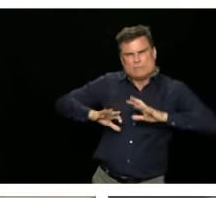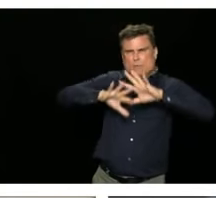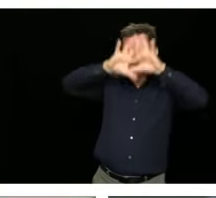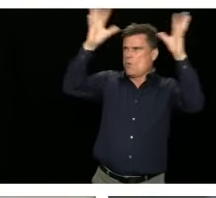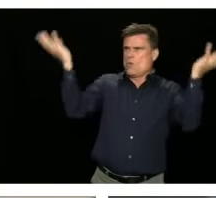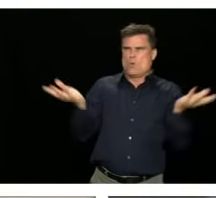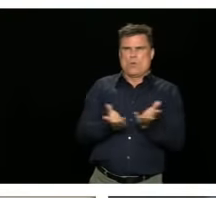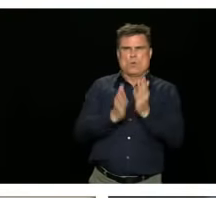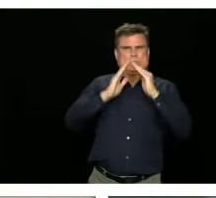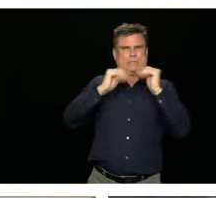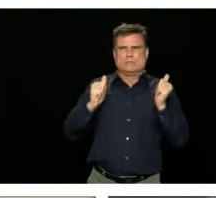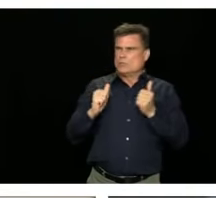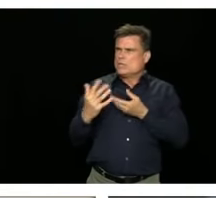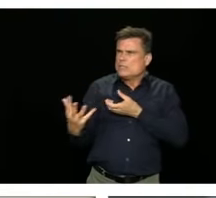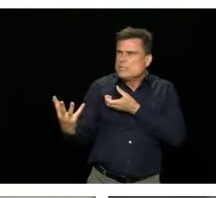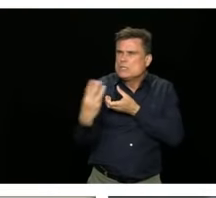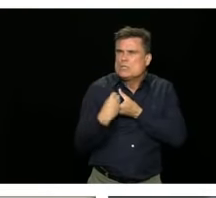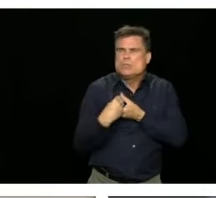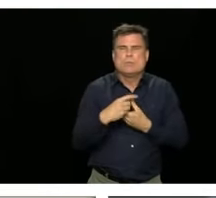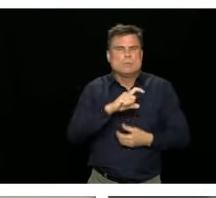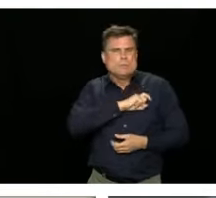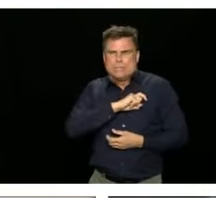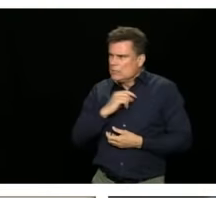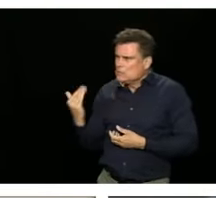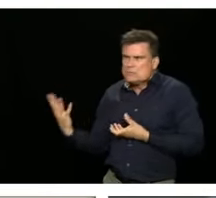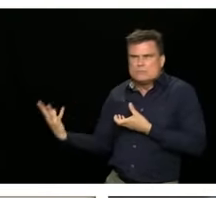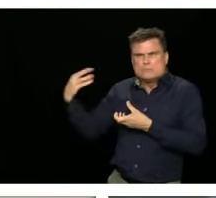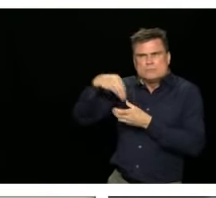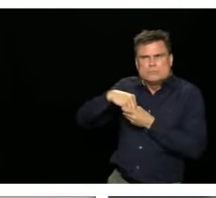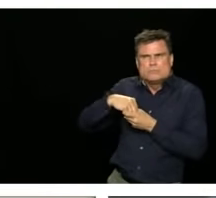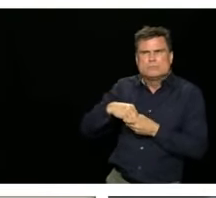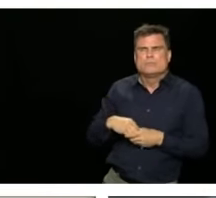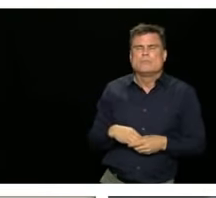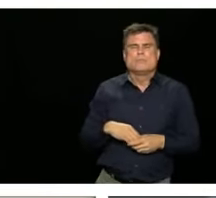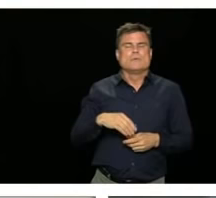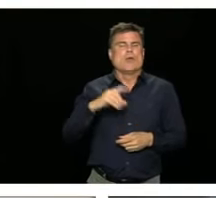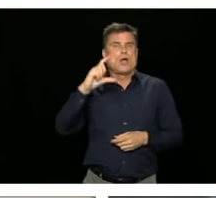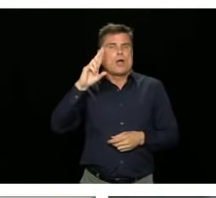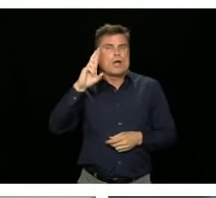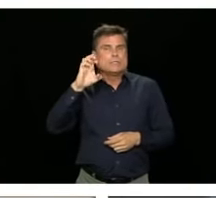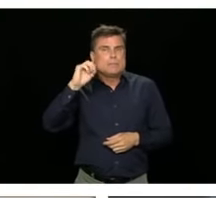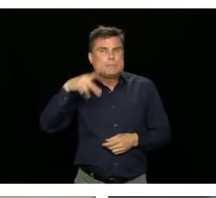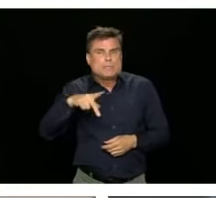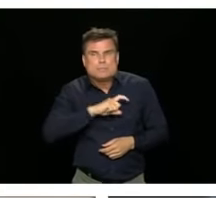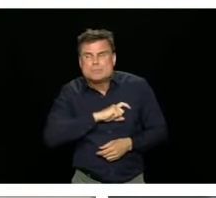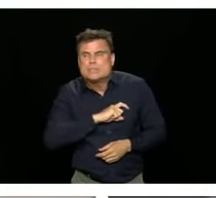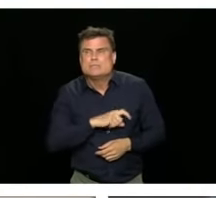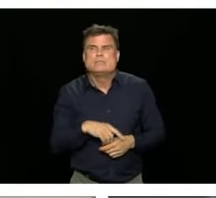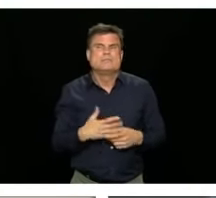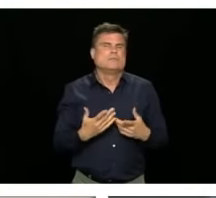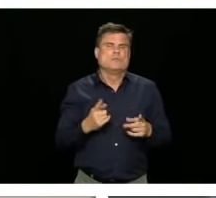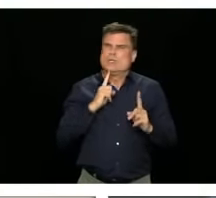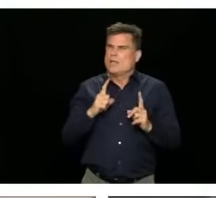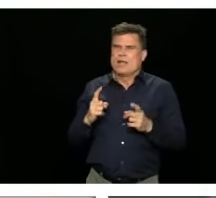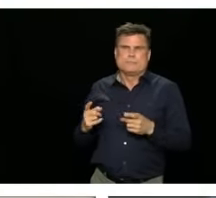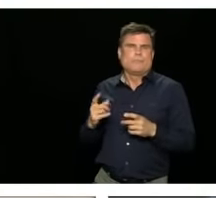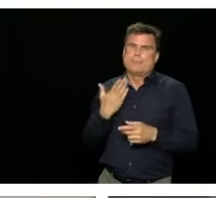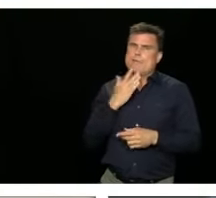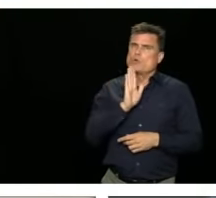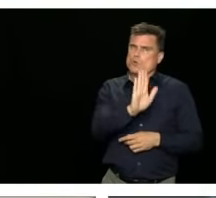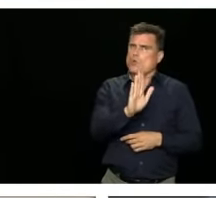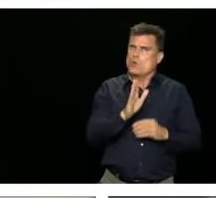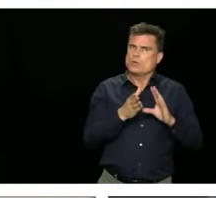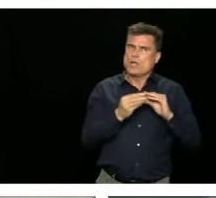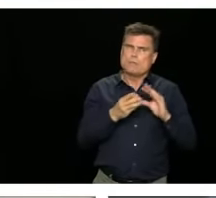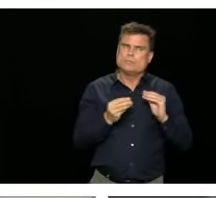we really want to thank you for your intake in this. Our next question is someone who wishes